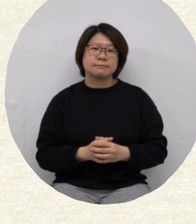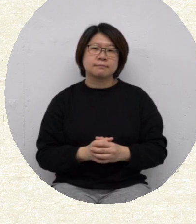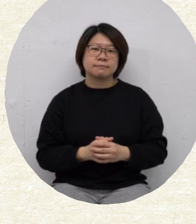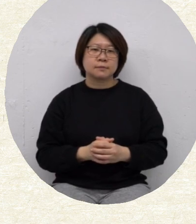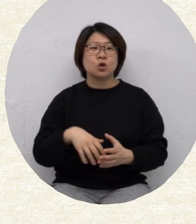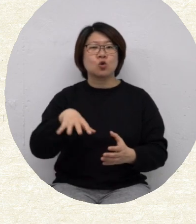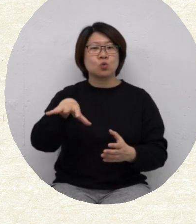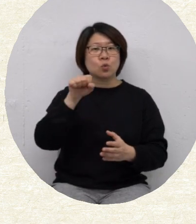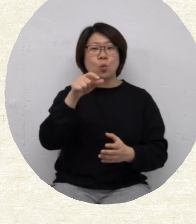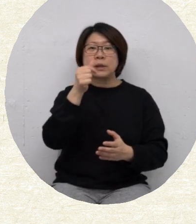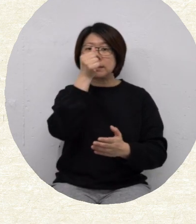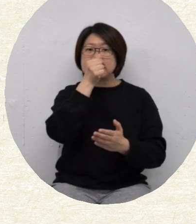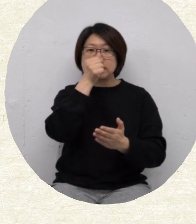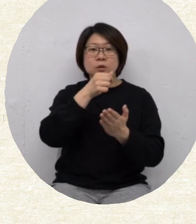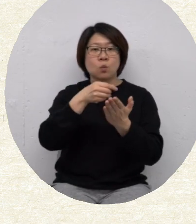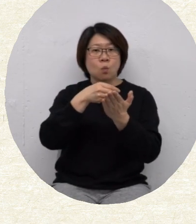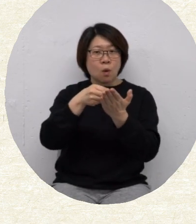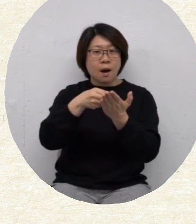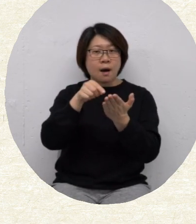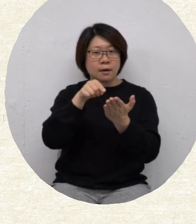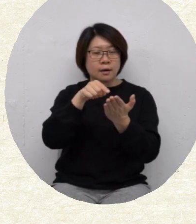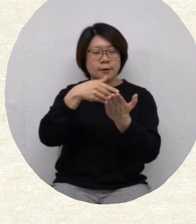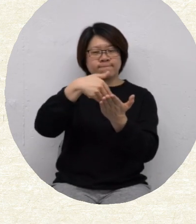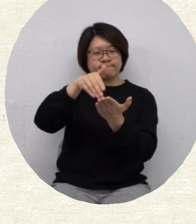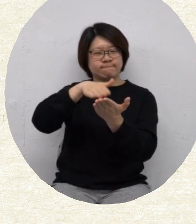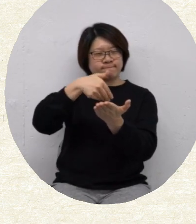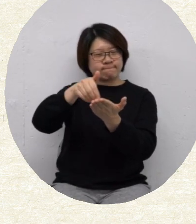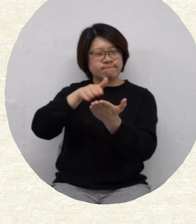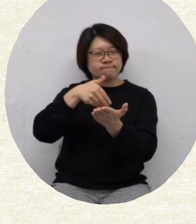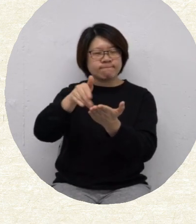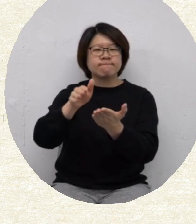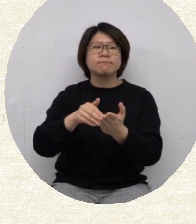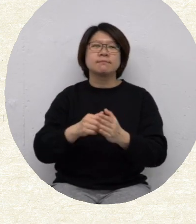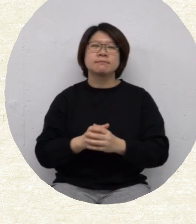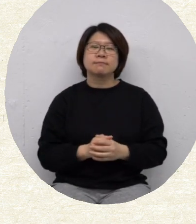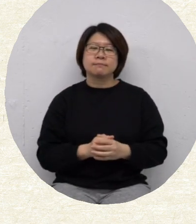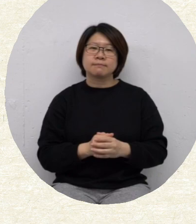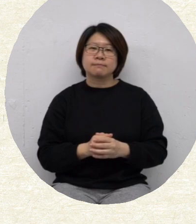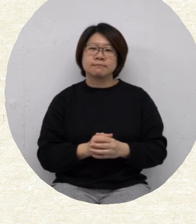the difference between water-based and oil-based woodblock printing.